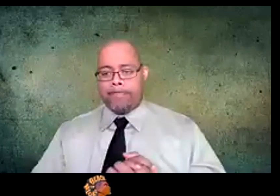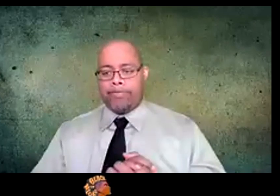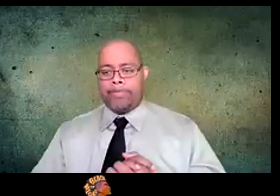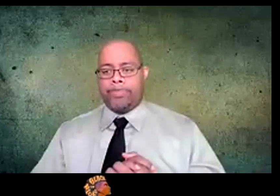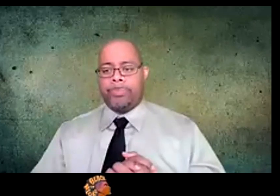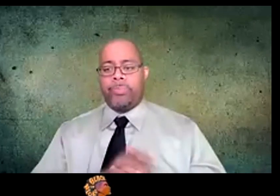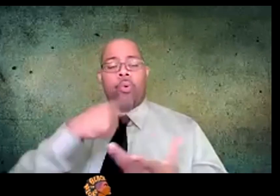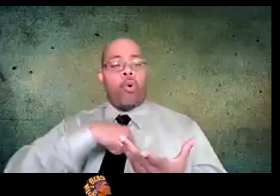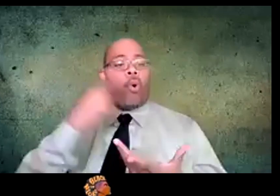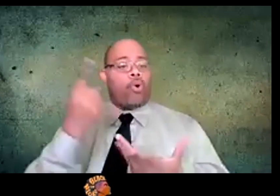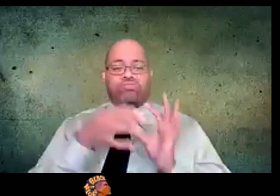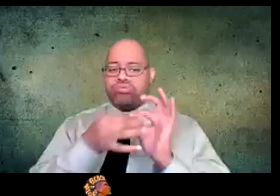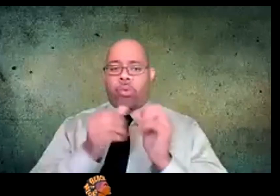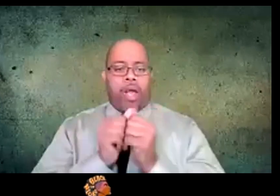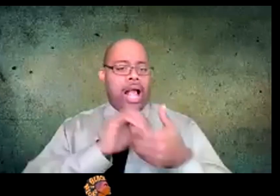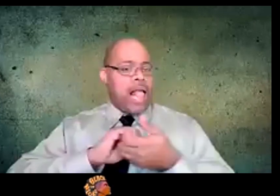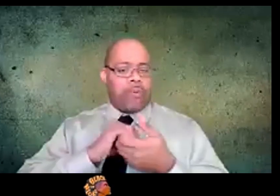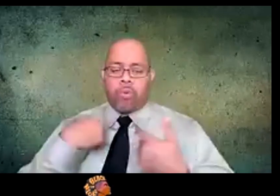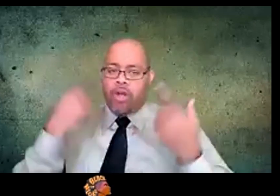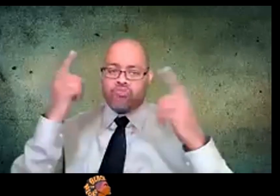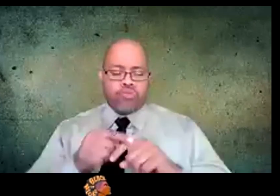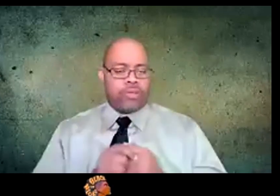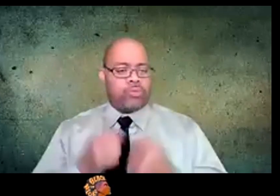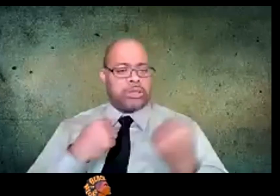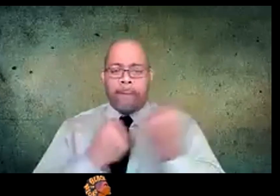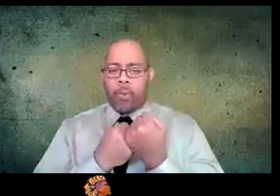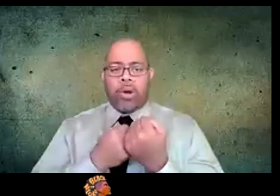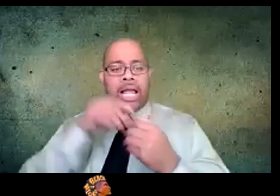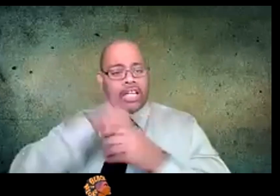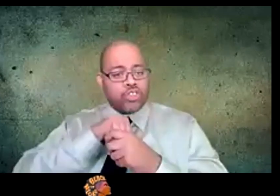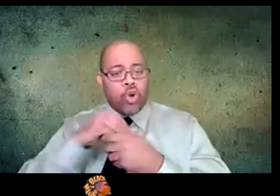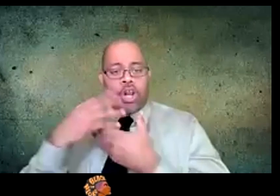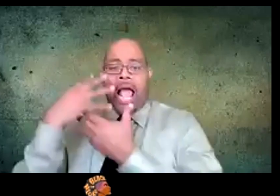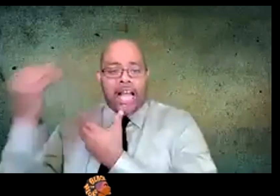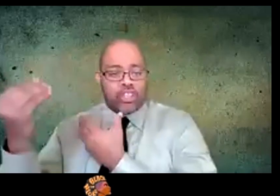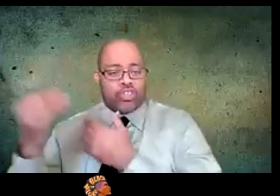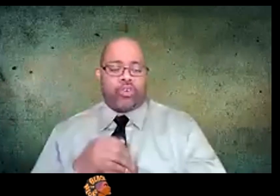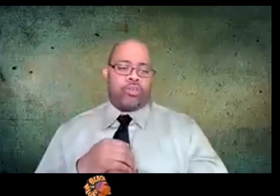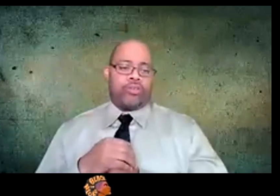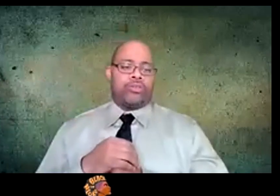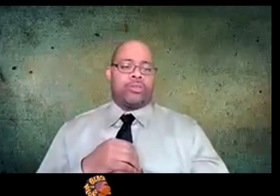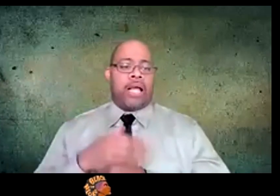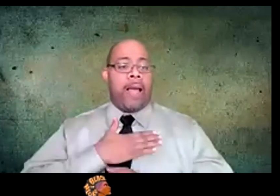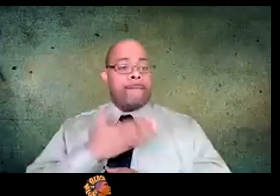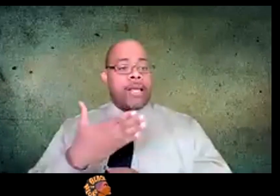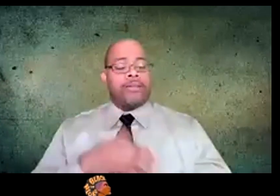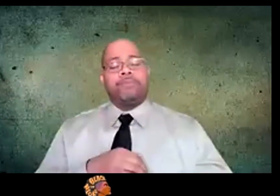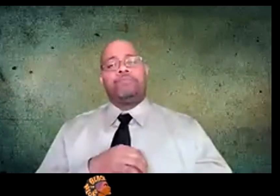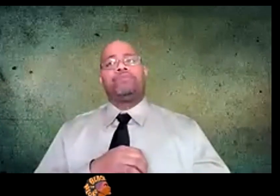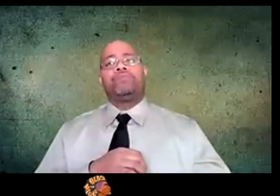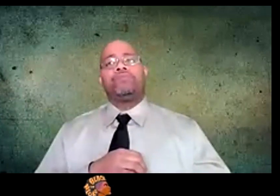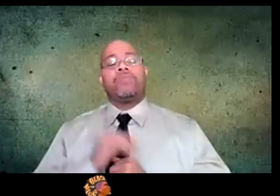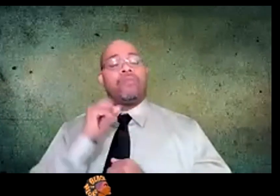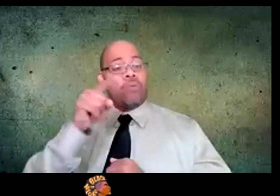We are all about collaboration. I mean, internally, externally. Admittedly, if